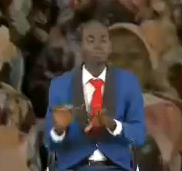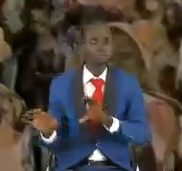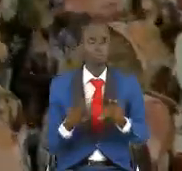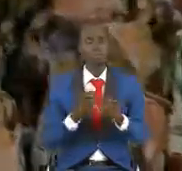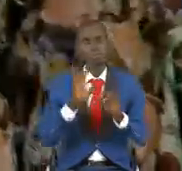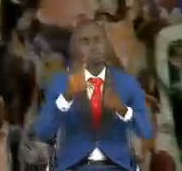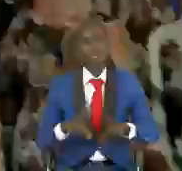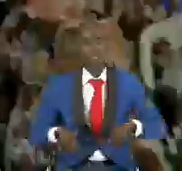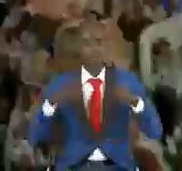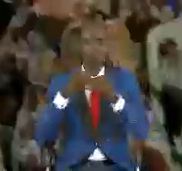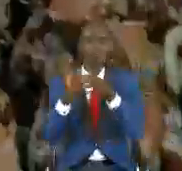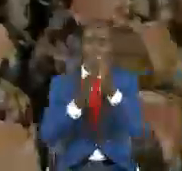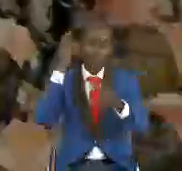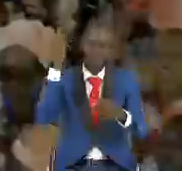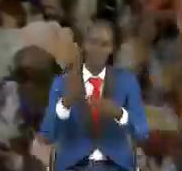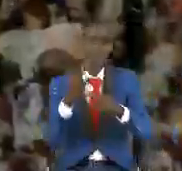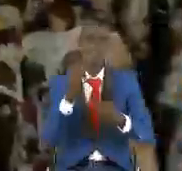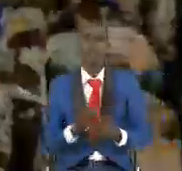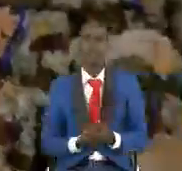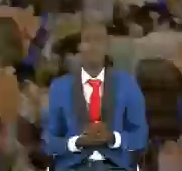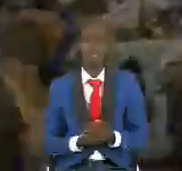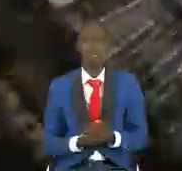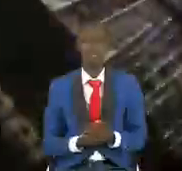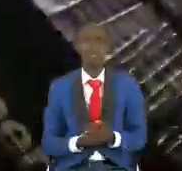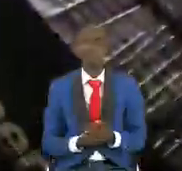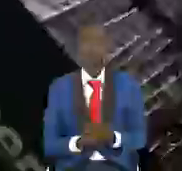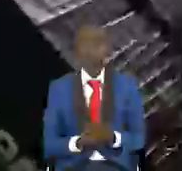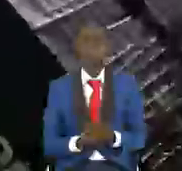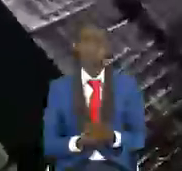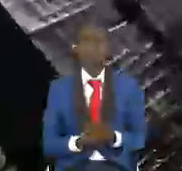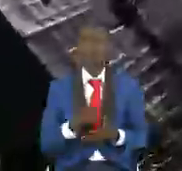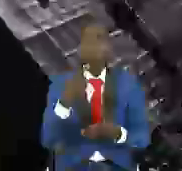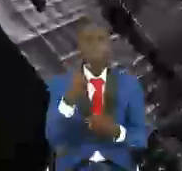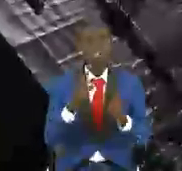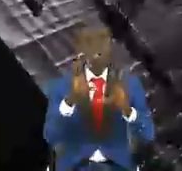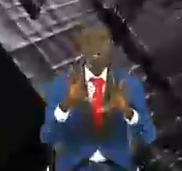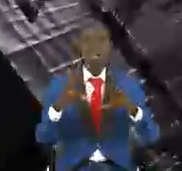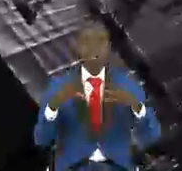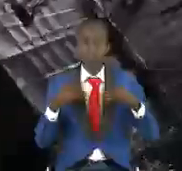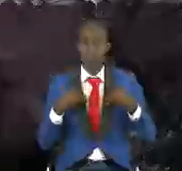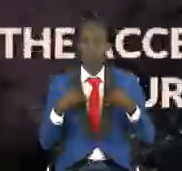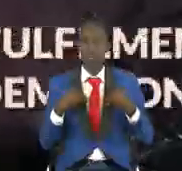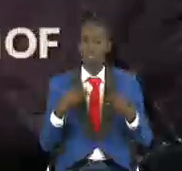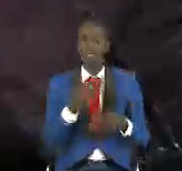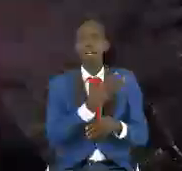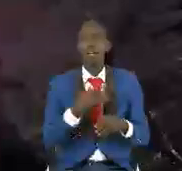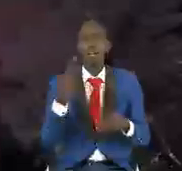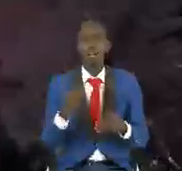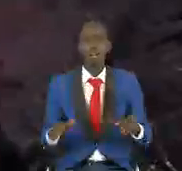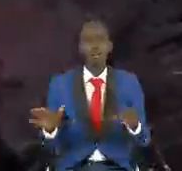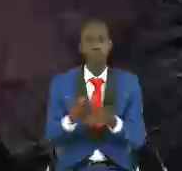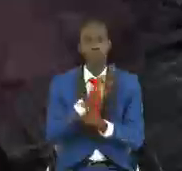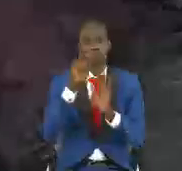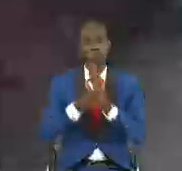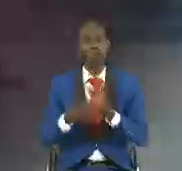life in Jesus' name. The acceptance and fulfillment of our